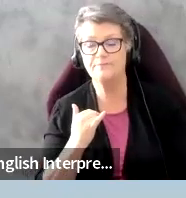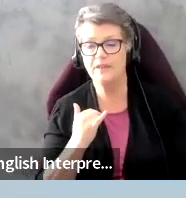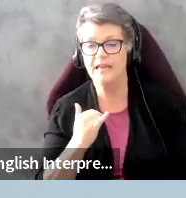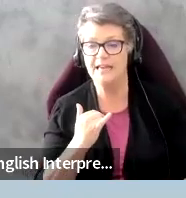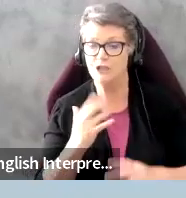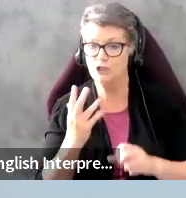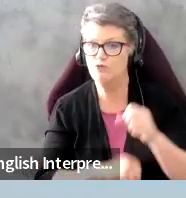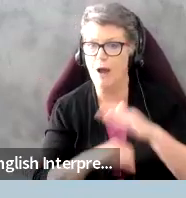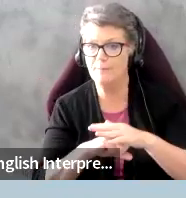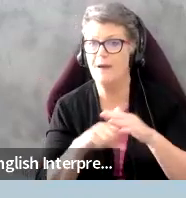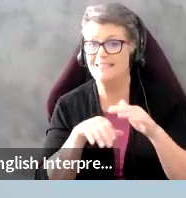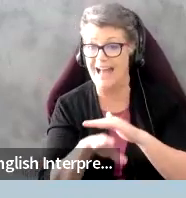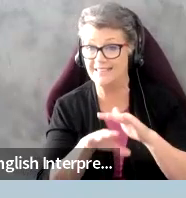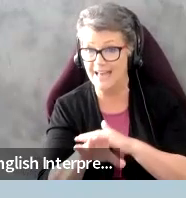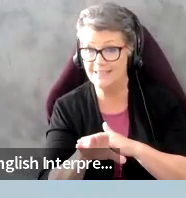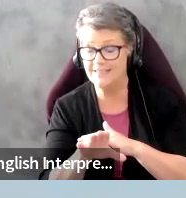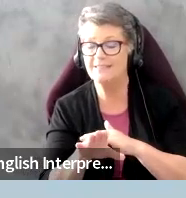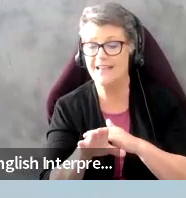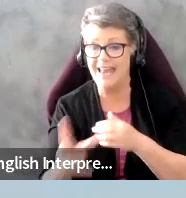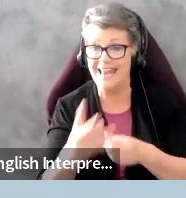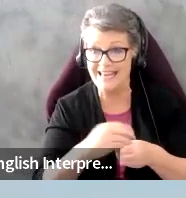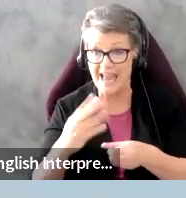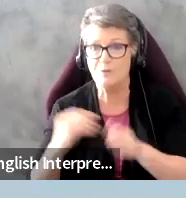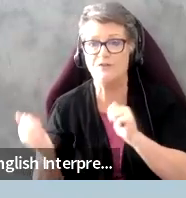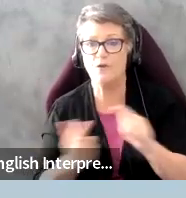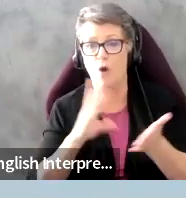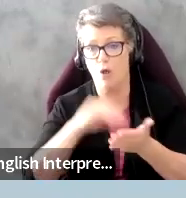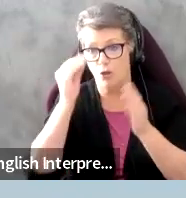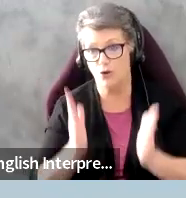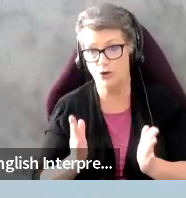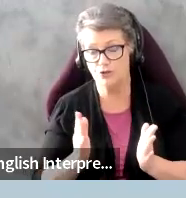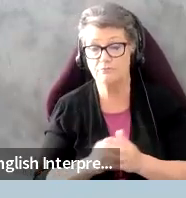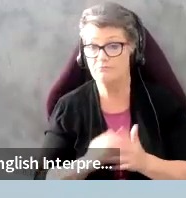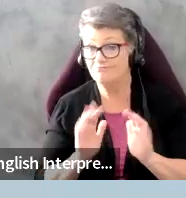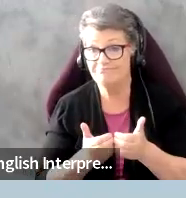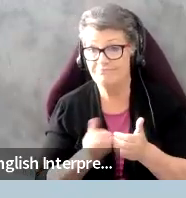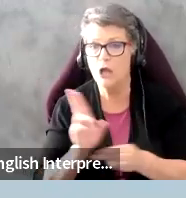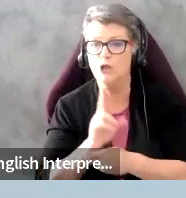optimize access and engagement for all learners by leveraging the